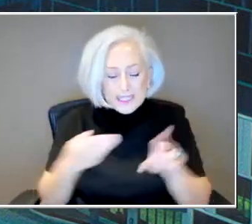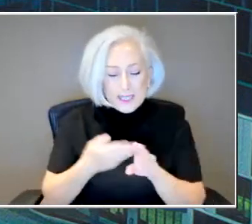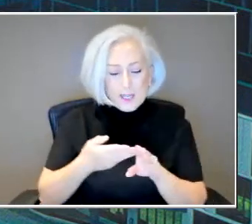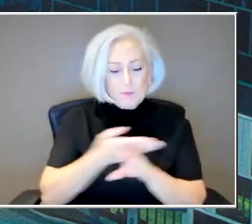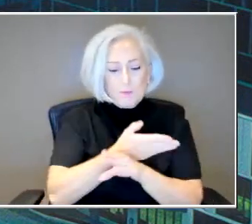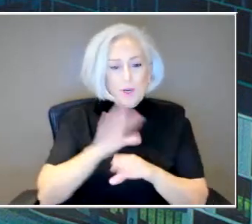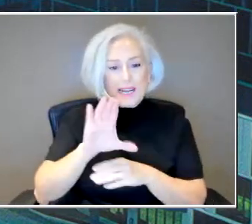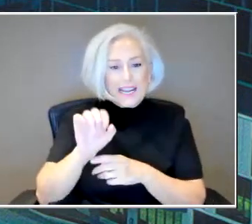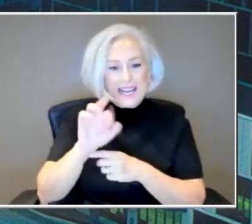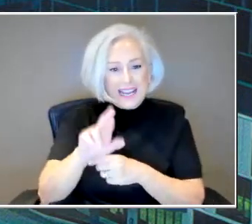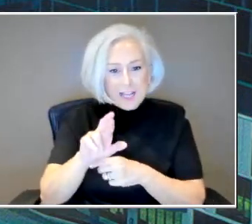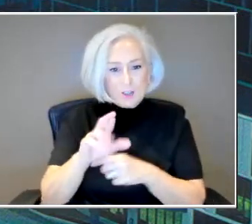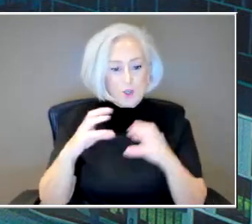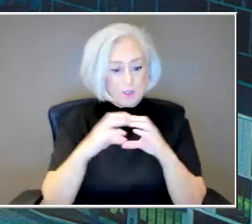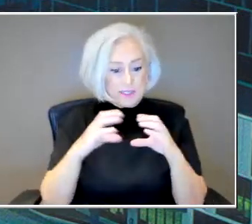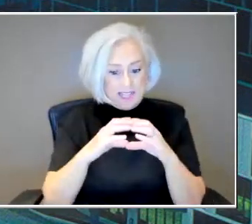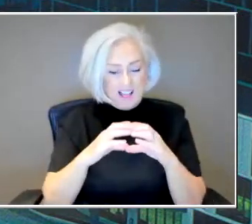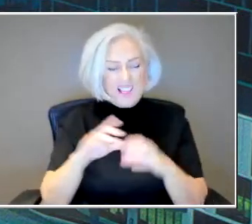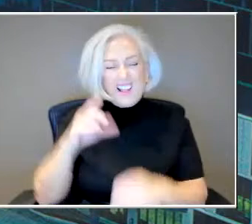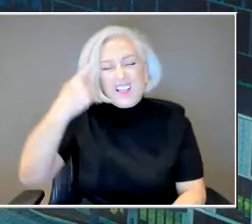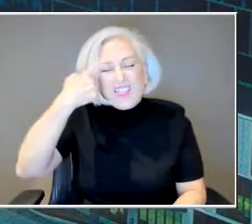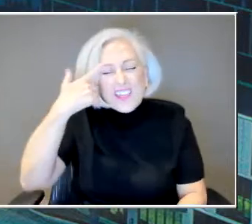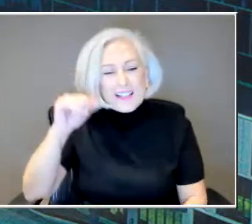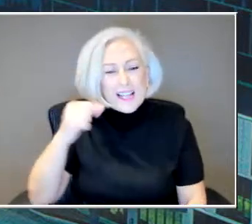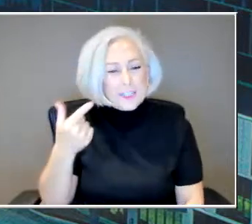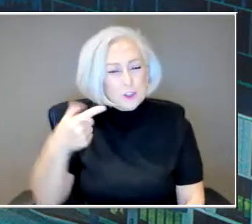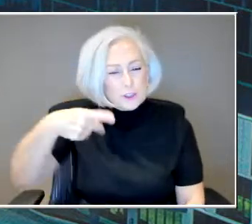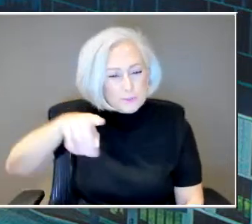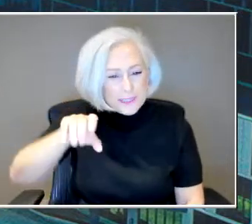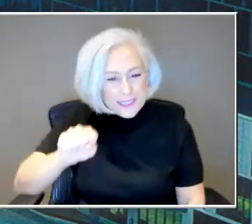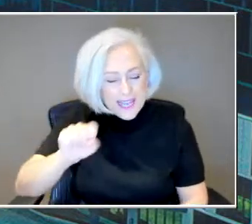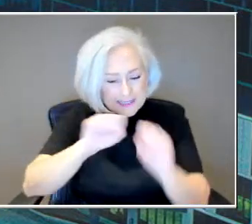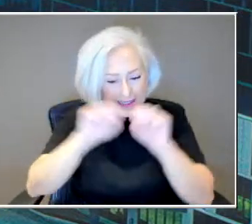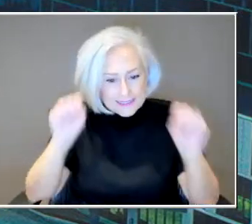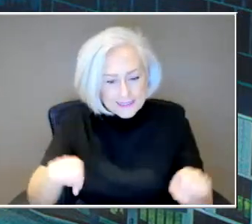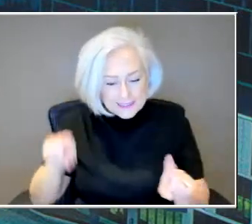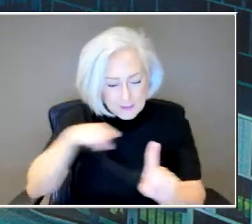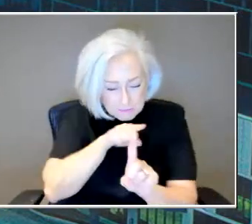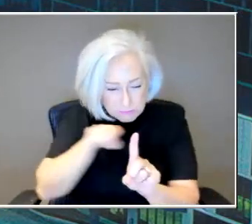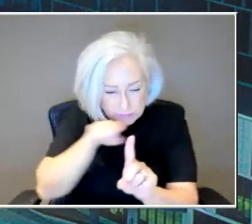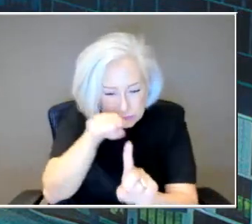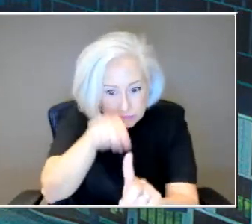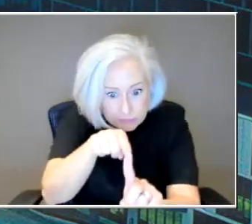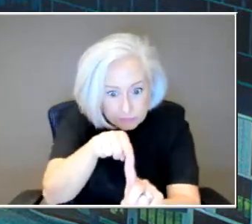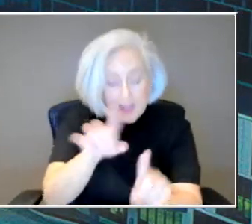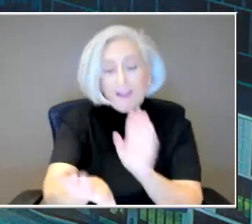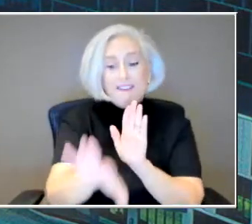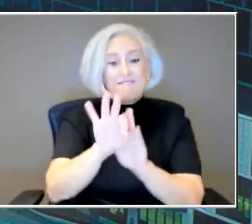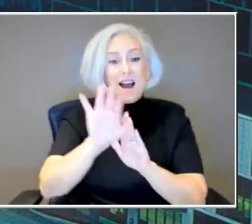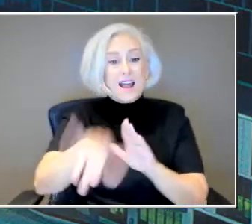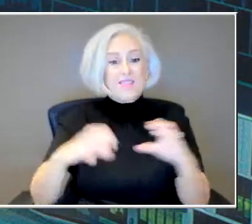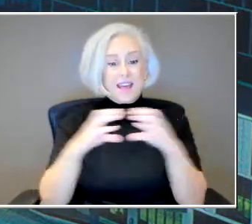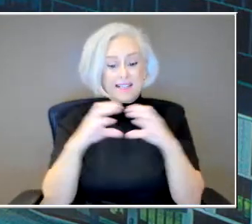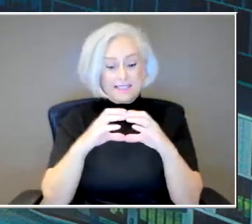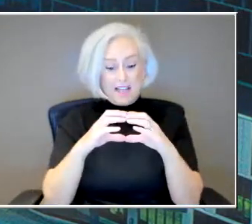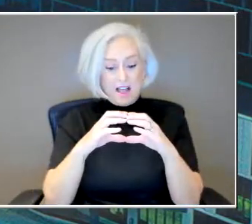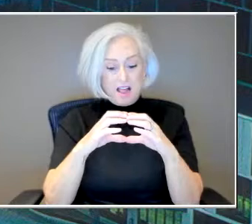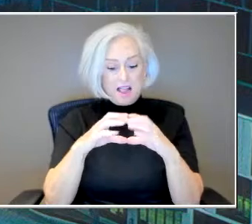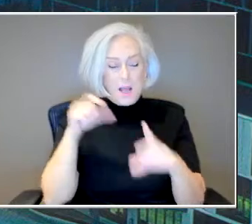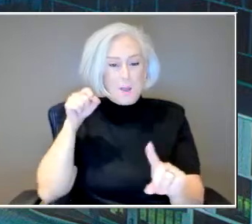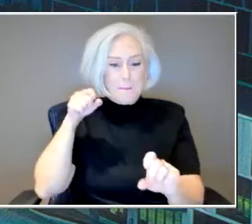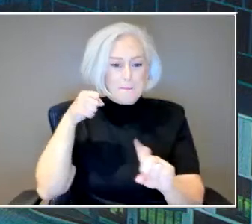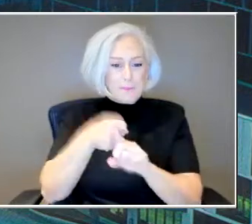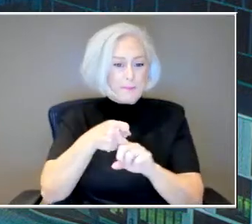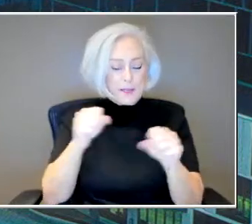system. And once they find those precancerous cells, the hope is that they will go in and destroy those cells in these different